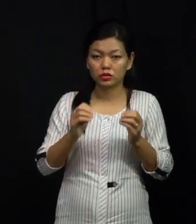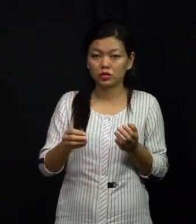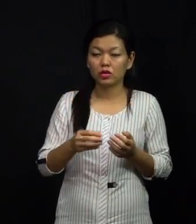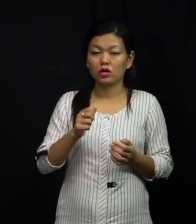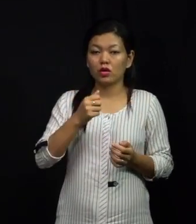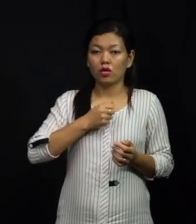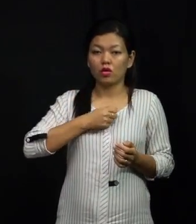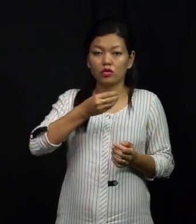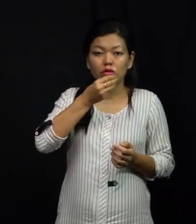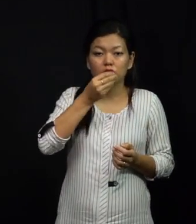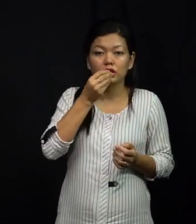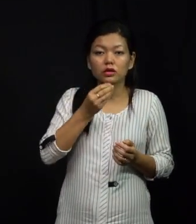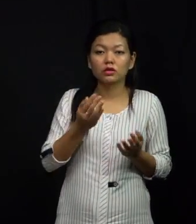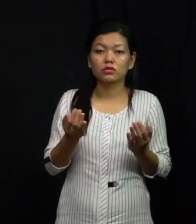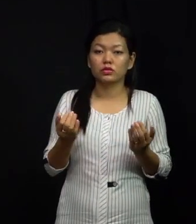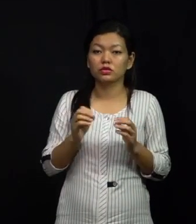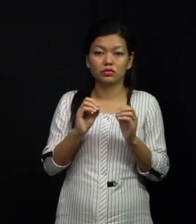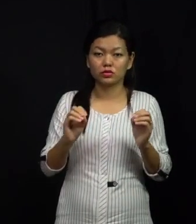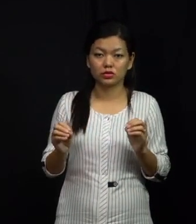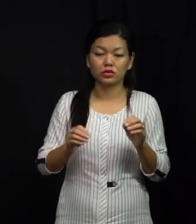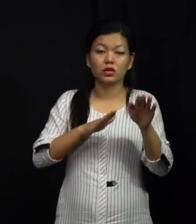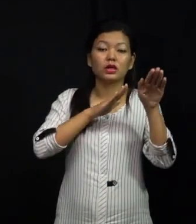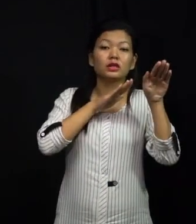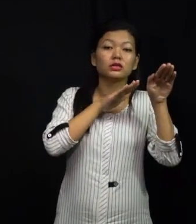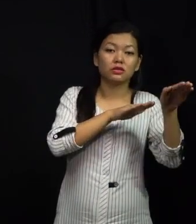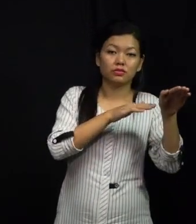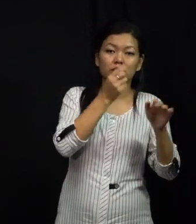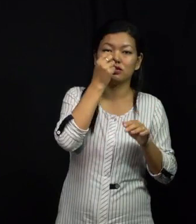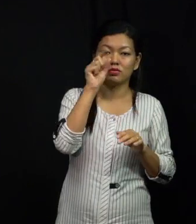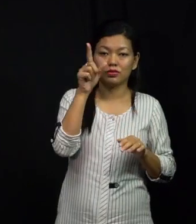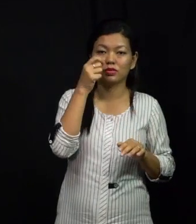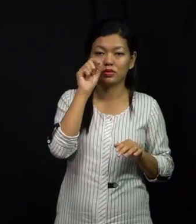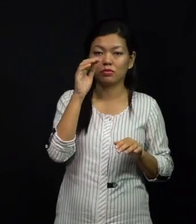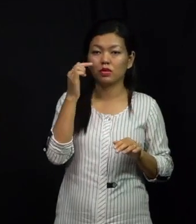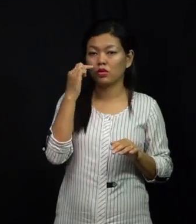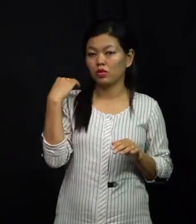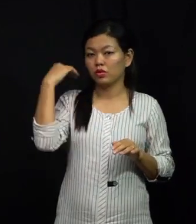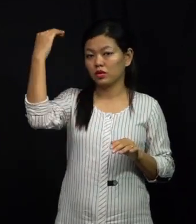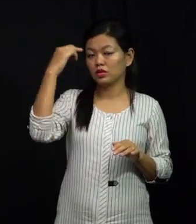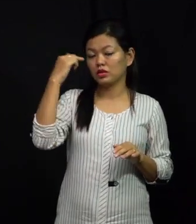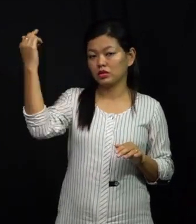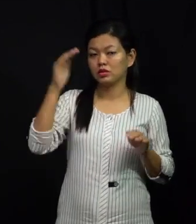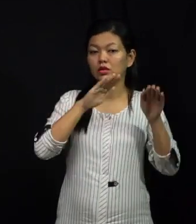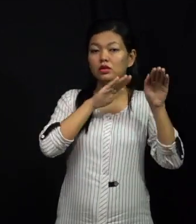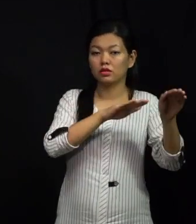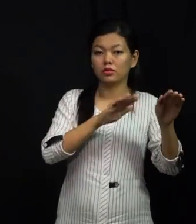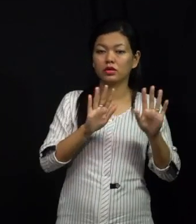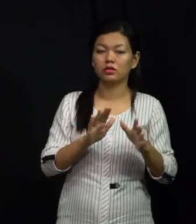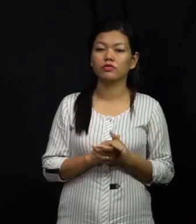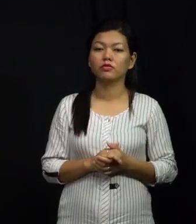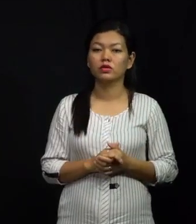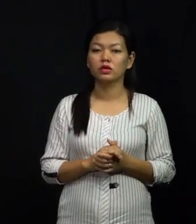So they depend on the elder beings that are there at home, okay? And then another characteristics